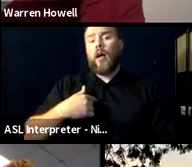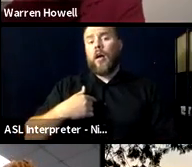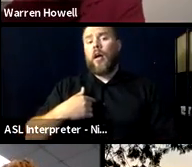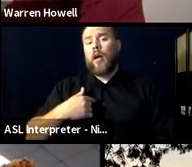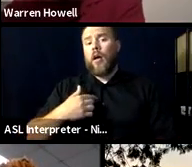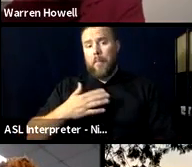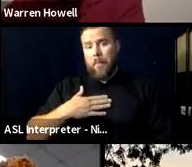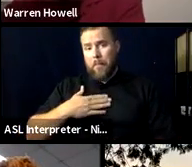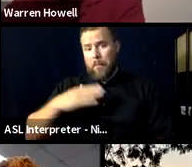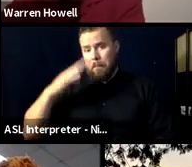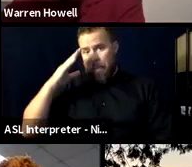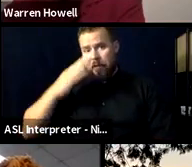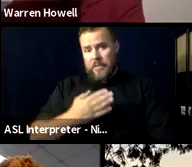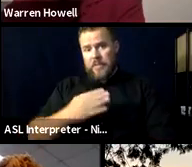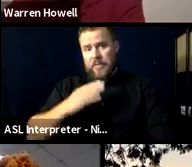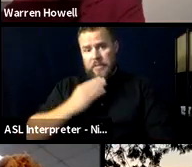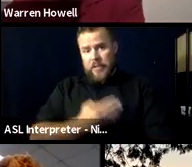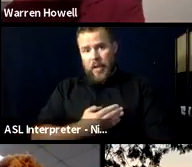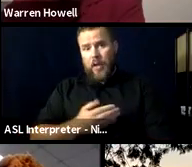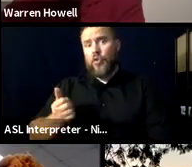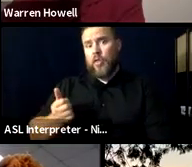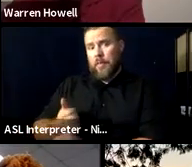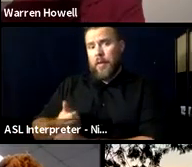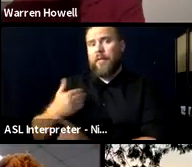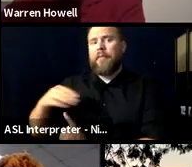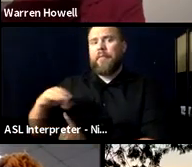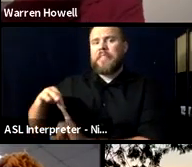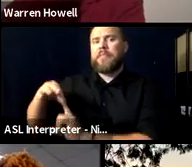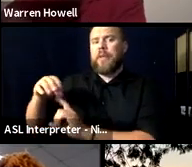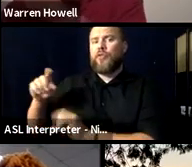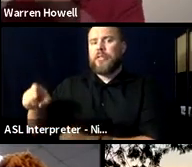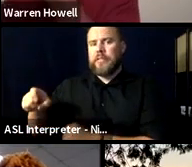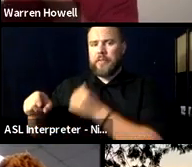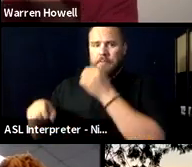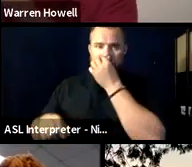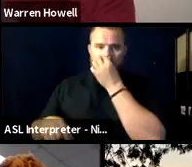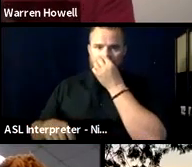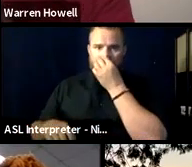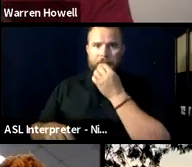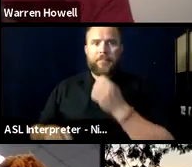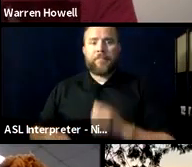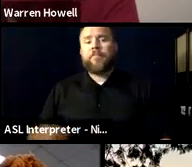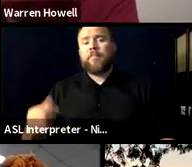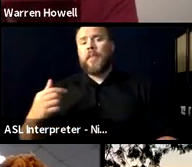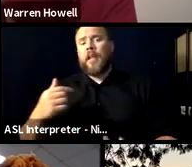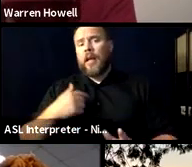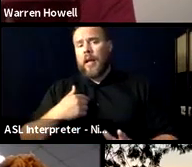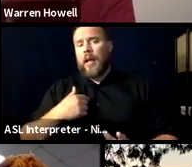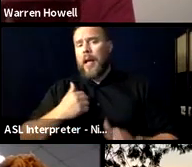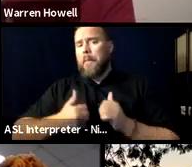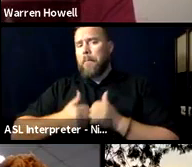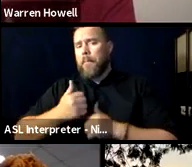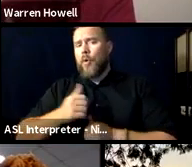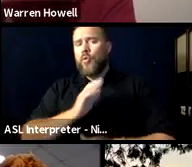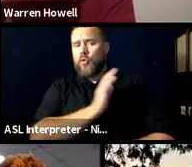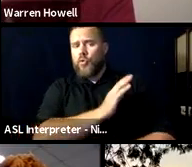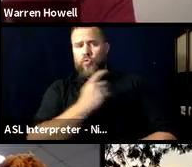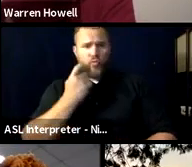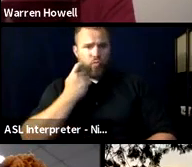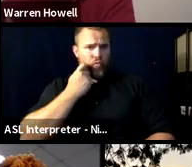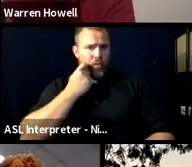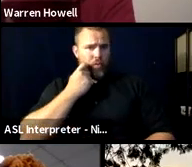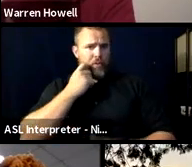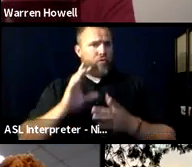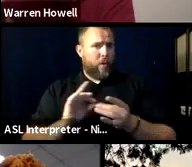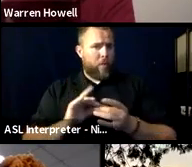needs student in the district. I mostly agree with Ms. Lemon's remarks. I think she kind of